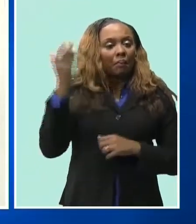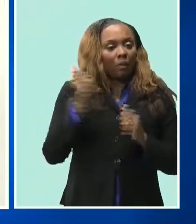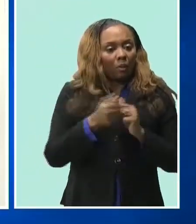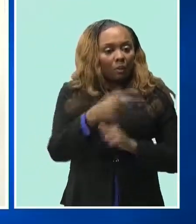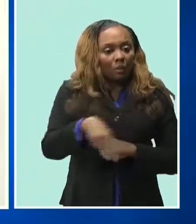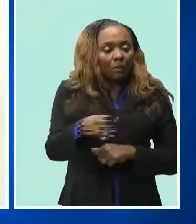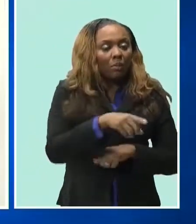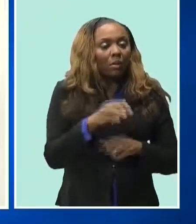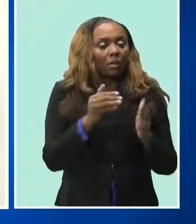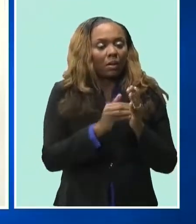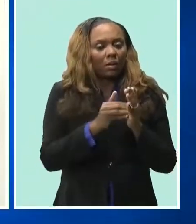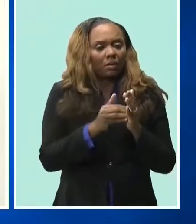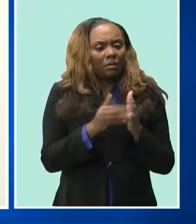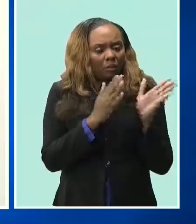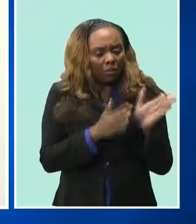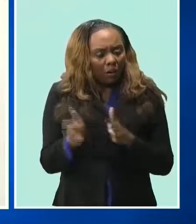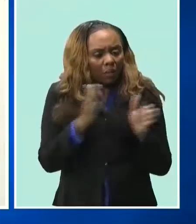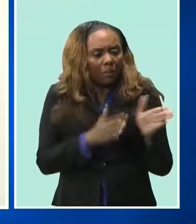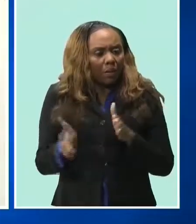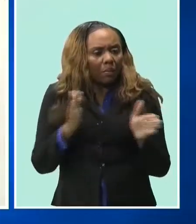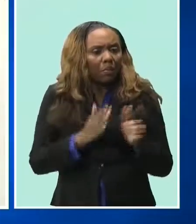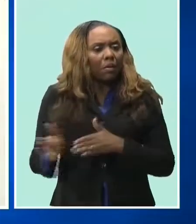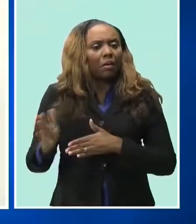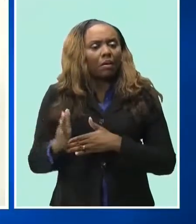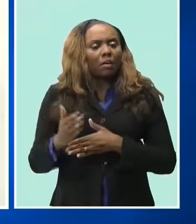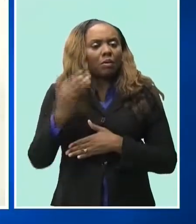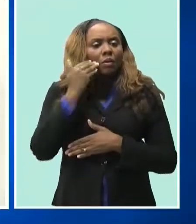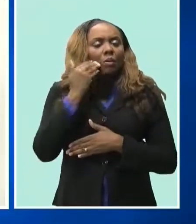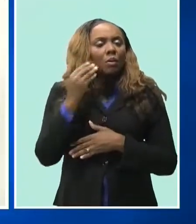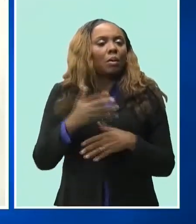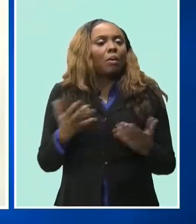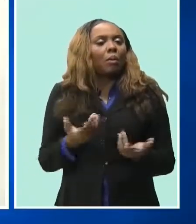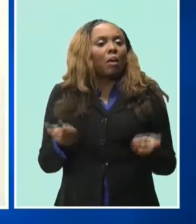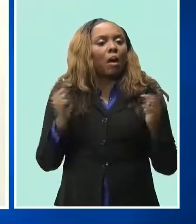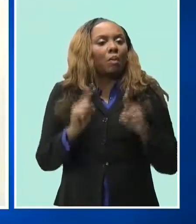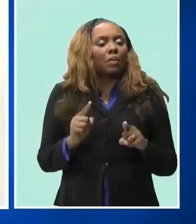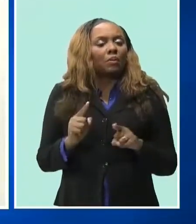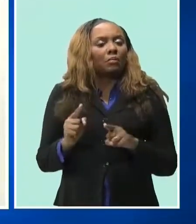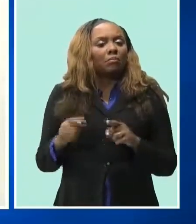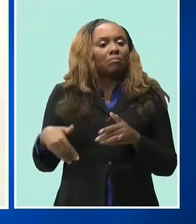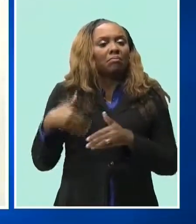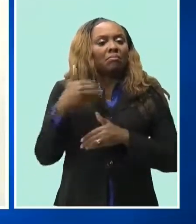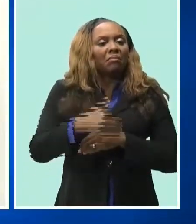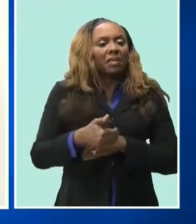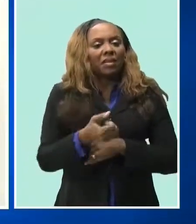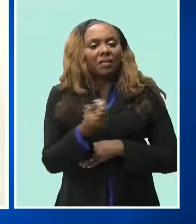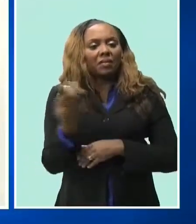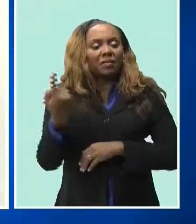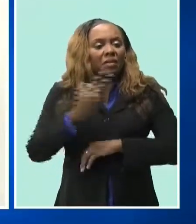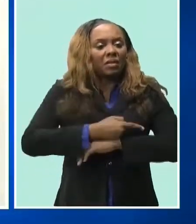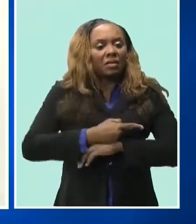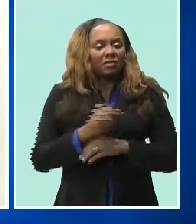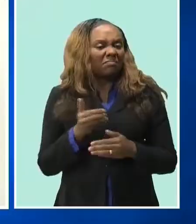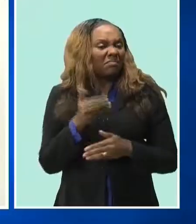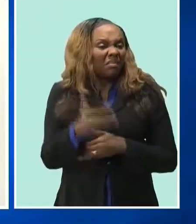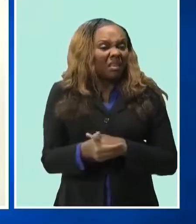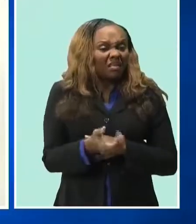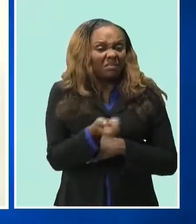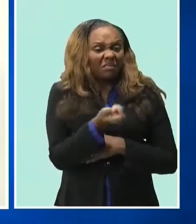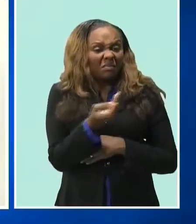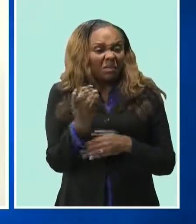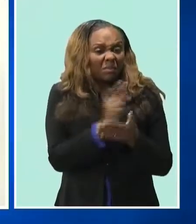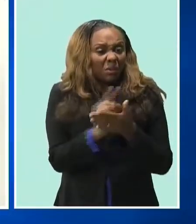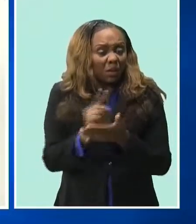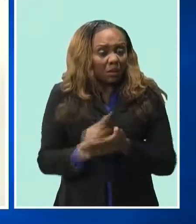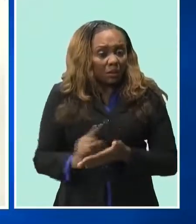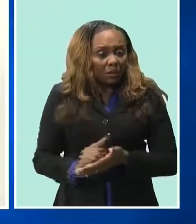preparations both as shoppers and also retailers to know what will happen in the course of the next few days and next few weeks. With respect to